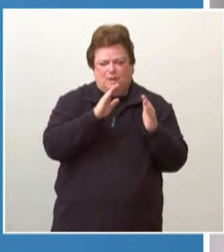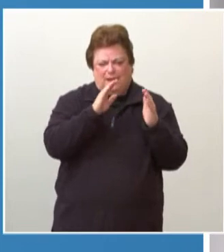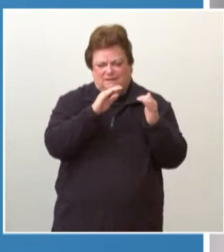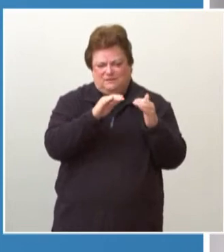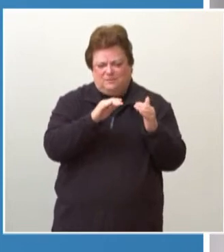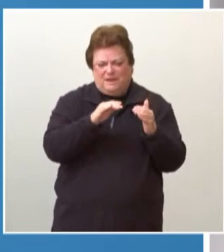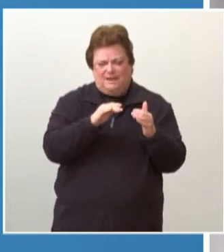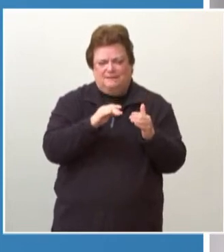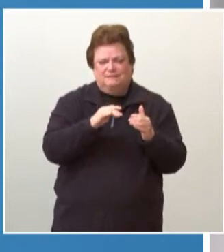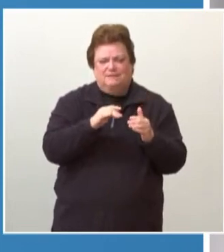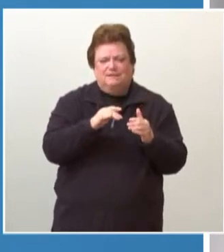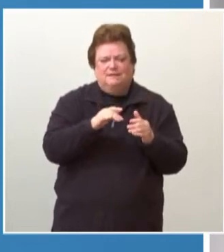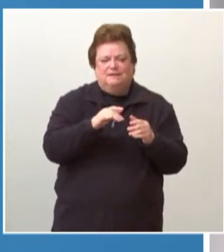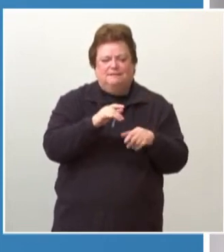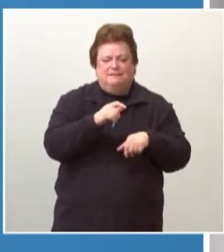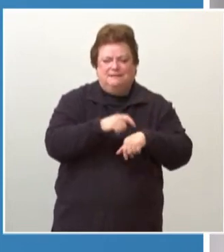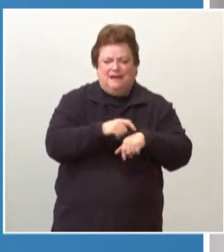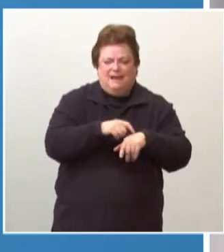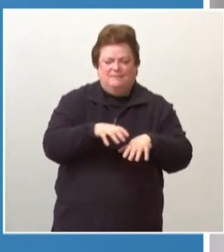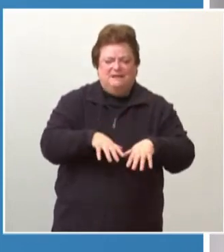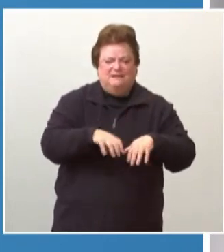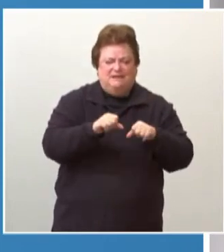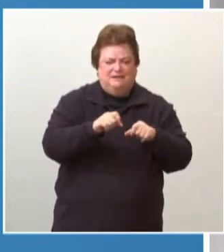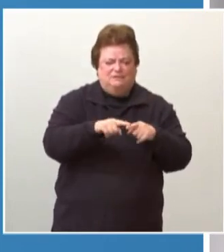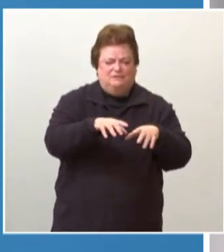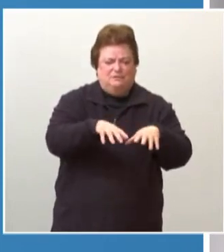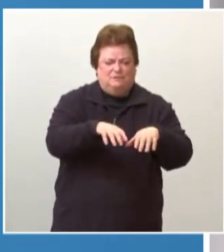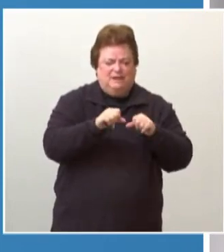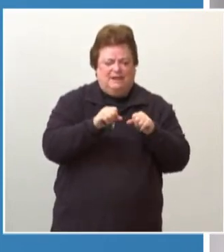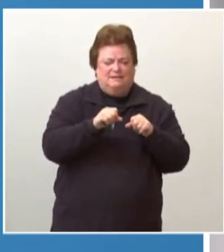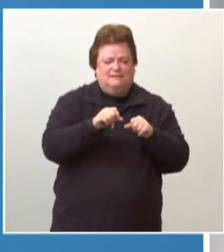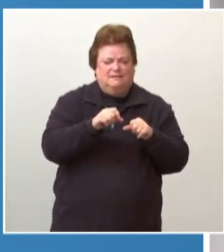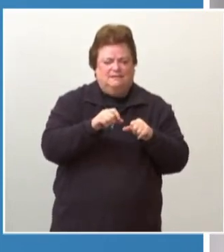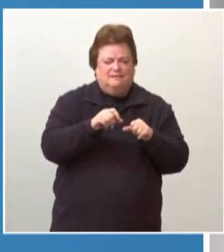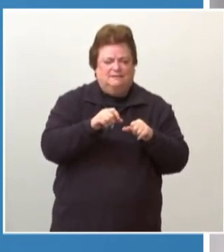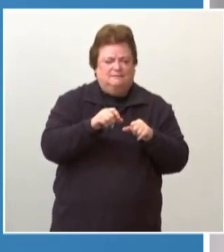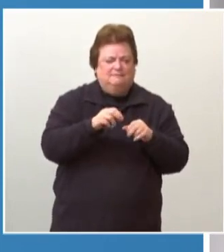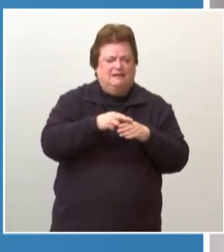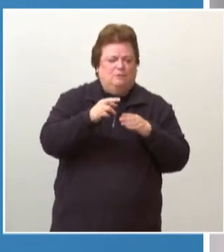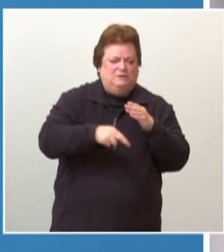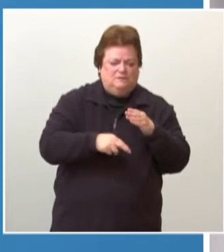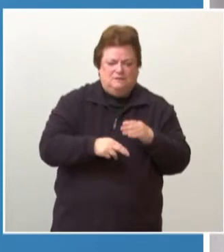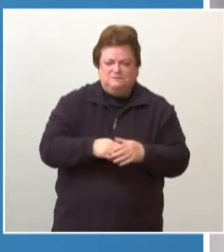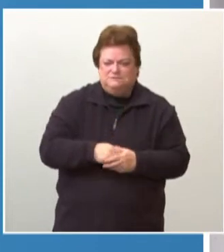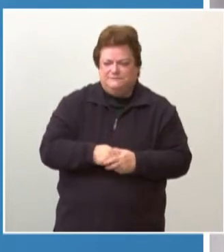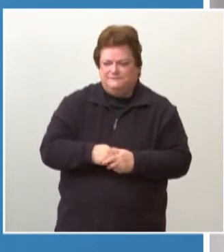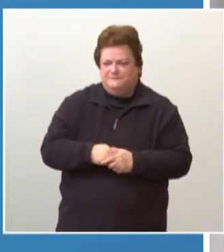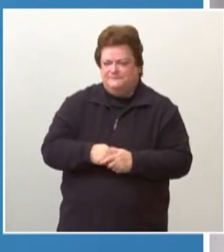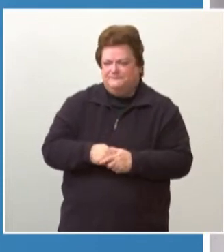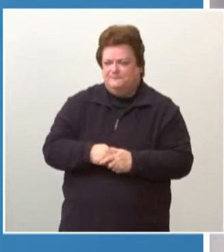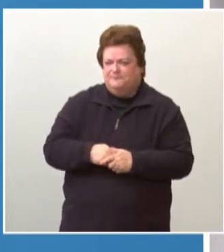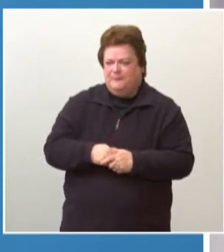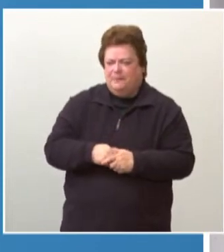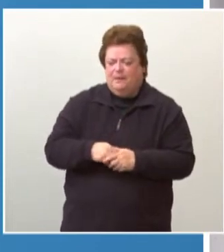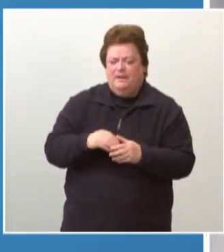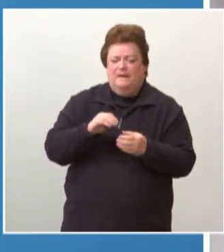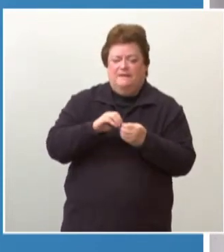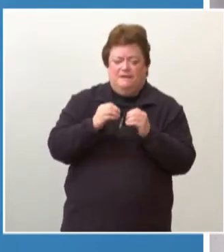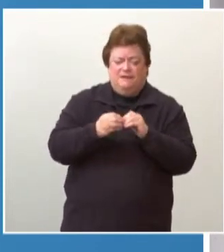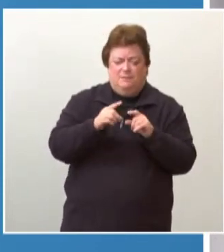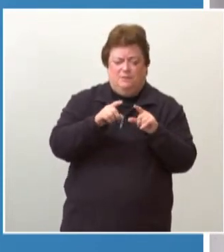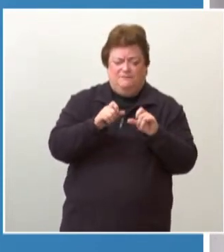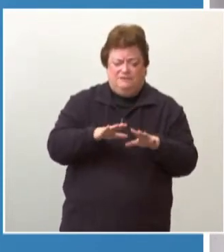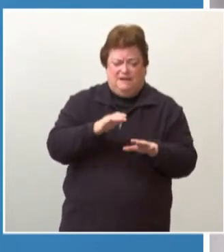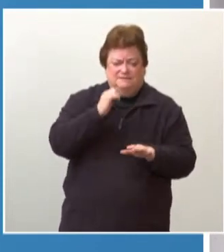look like for PCR tests? Oh, great question. We, the number of tests